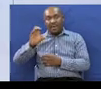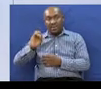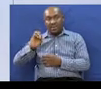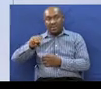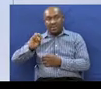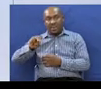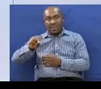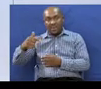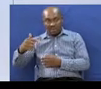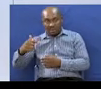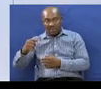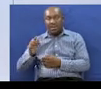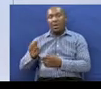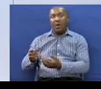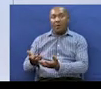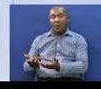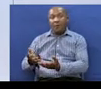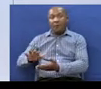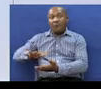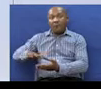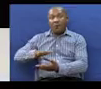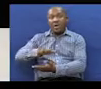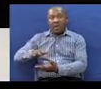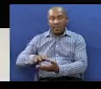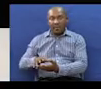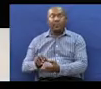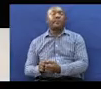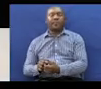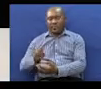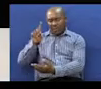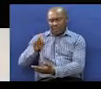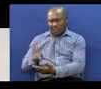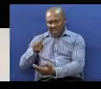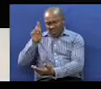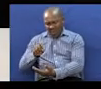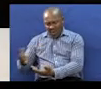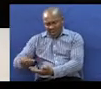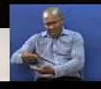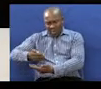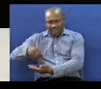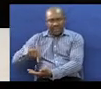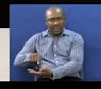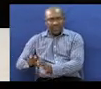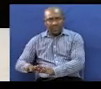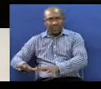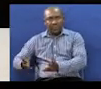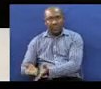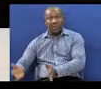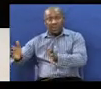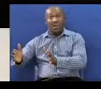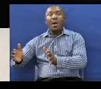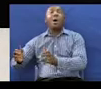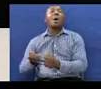of water. The question is, why do we collect the gas by downward displacement of water? The